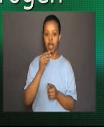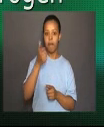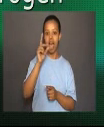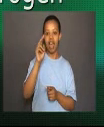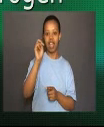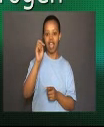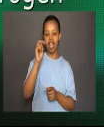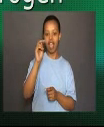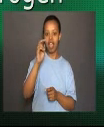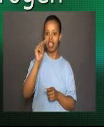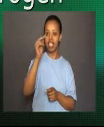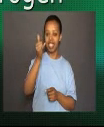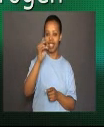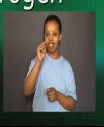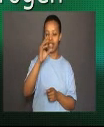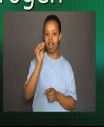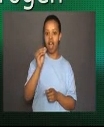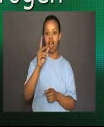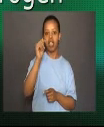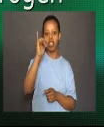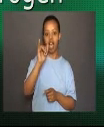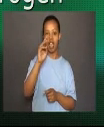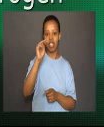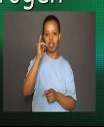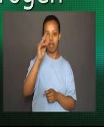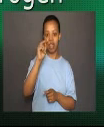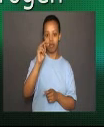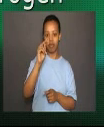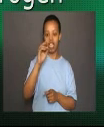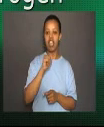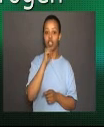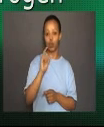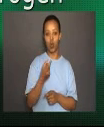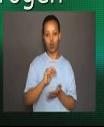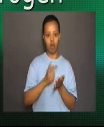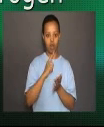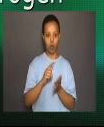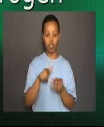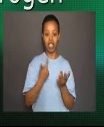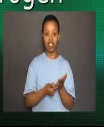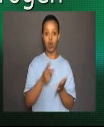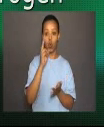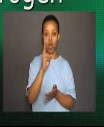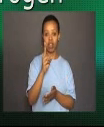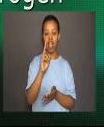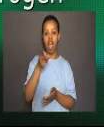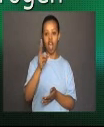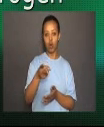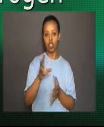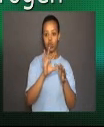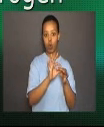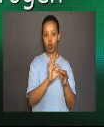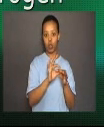and thymine, because AT pairs have 2 hydrogen bonds rather than